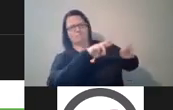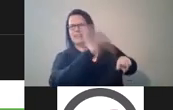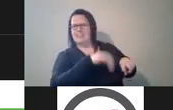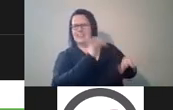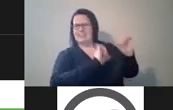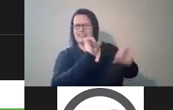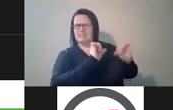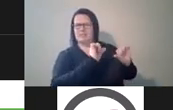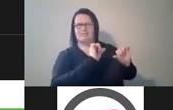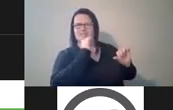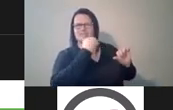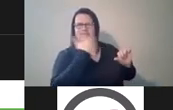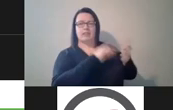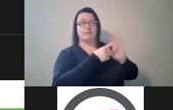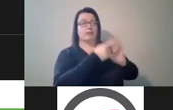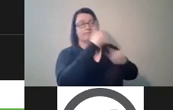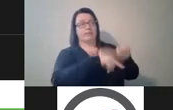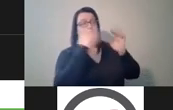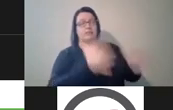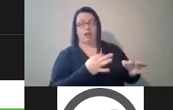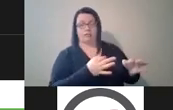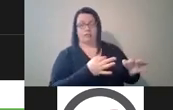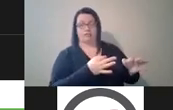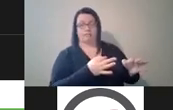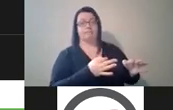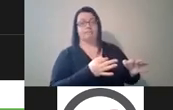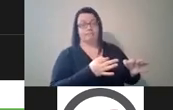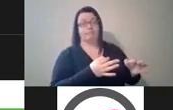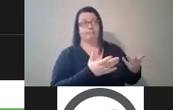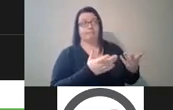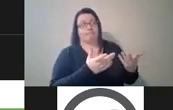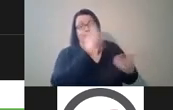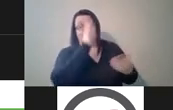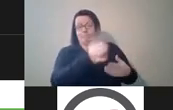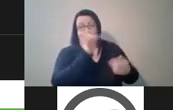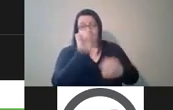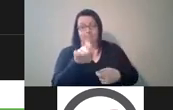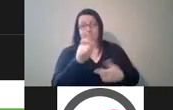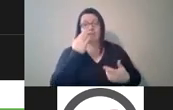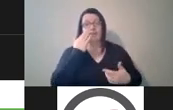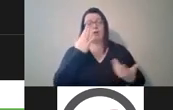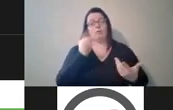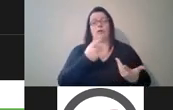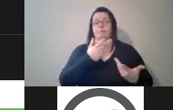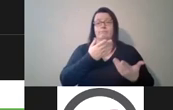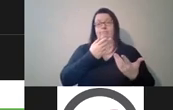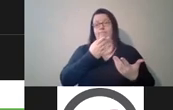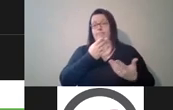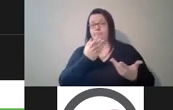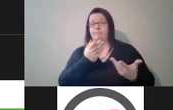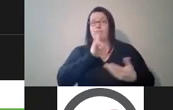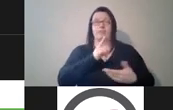make that decision. And that's not to be, you know, callous, but that's, you know, kind of the reality based on the